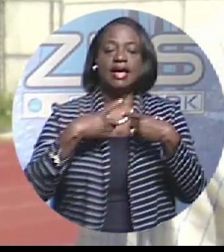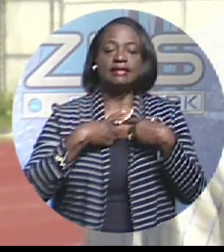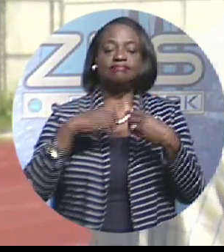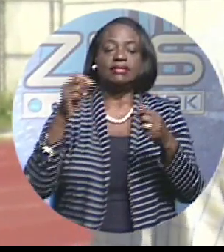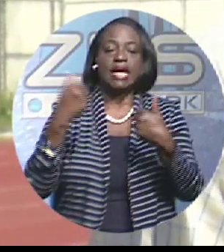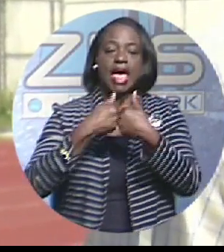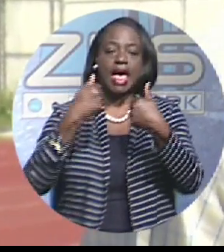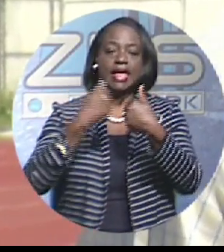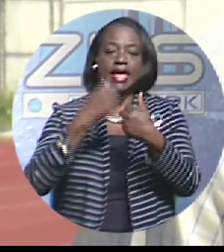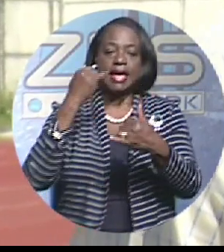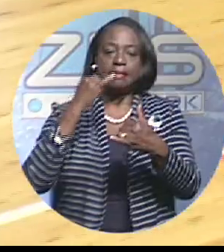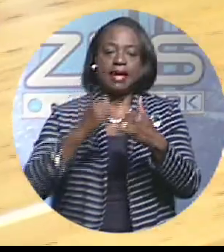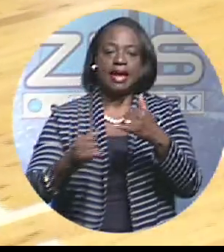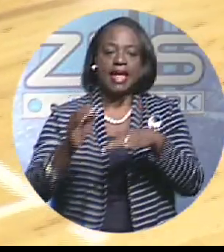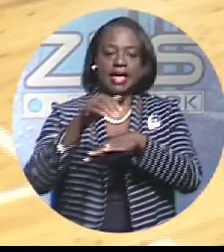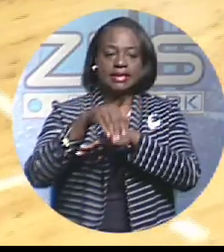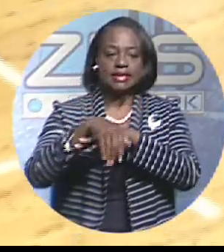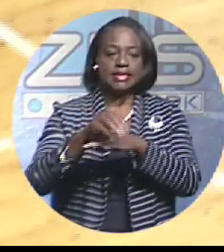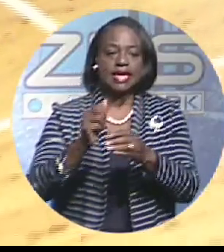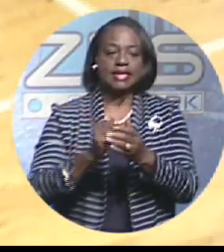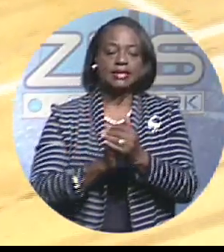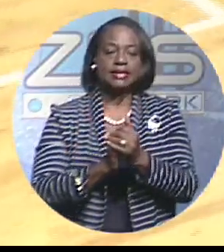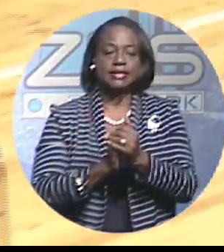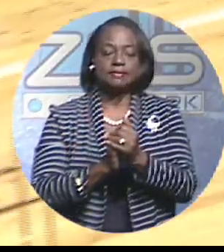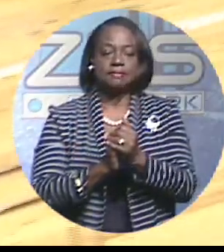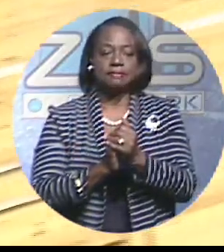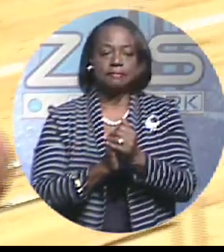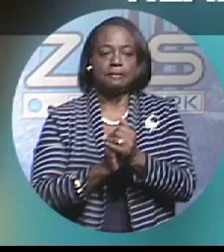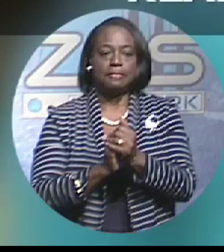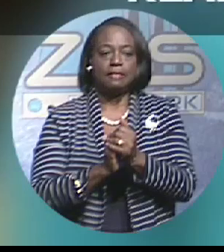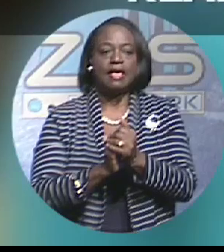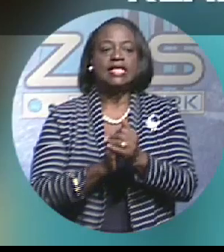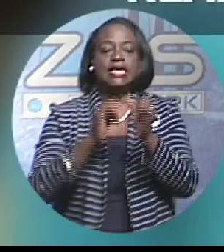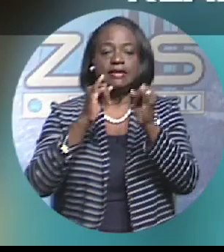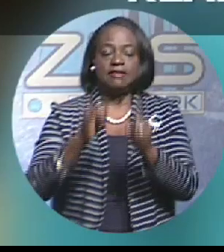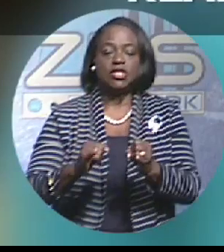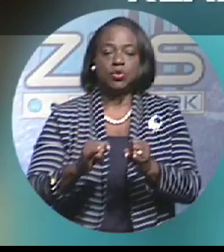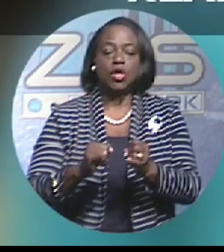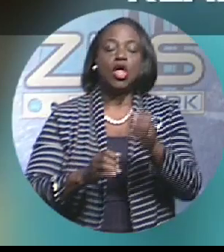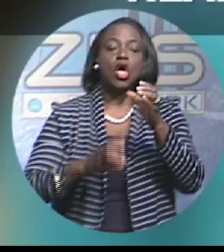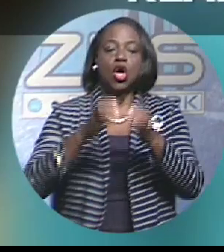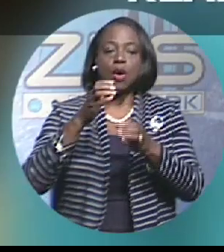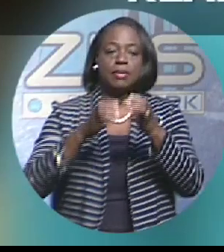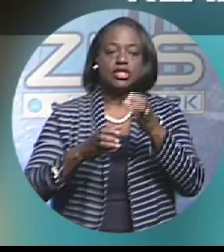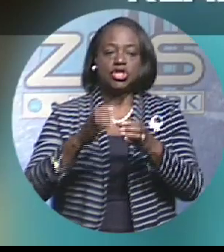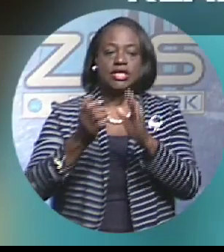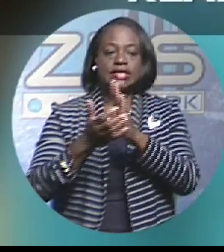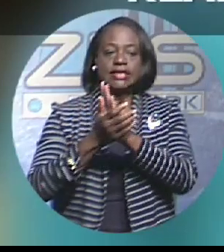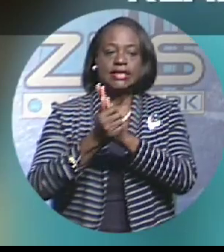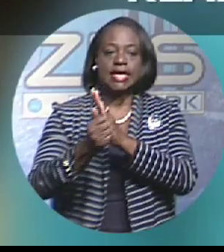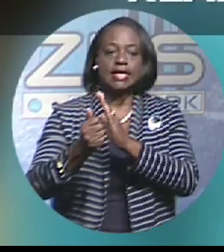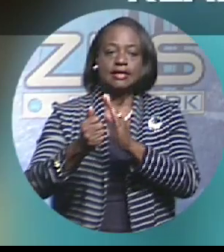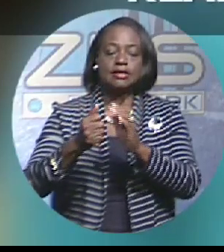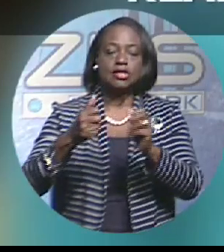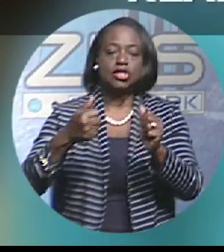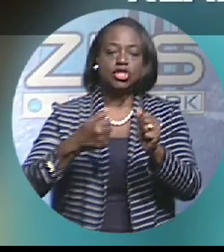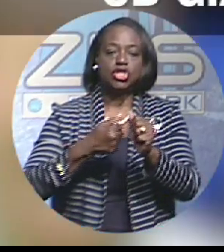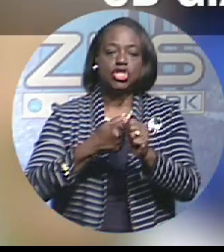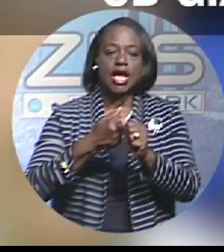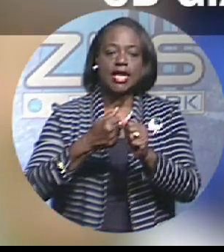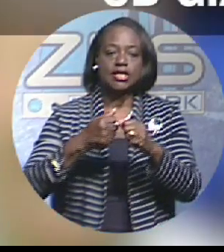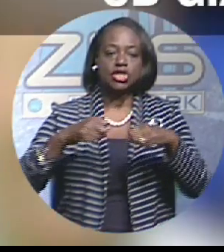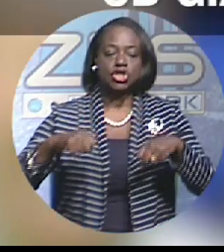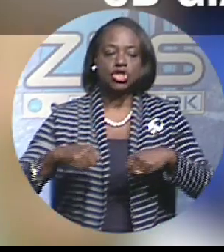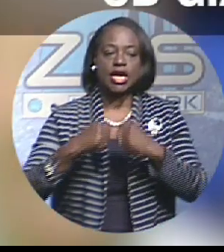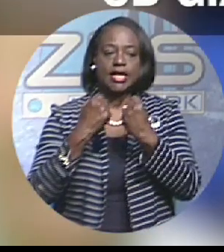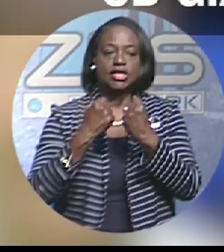contest, and a skills challenge. The evening got started with the individual competitions. Winning the skills challenge was Kamal Murphy of the Real Deal Shockers.